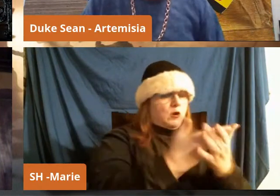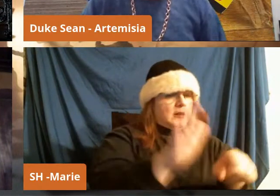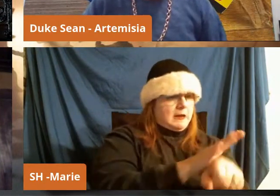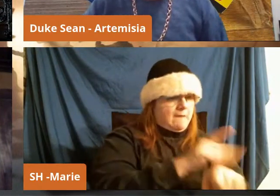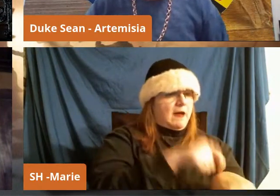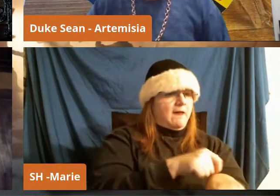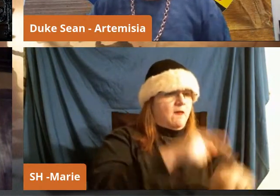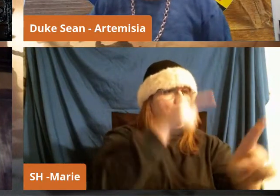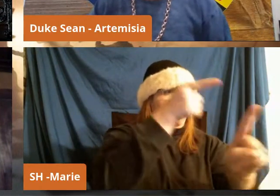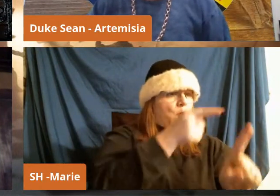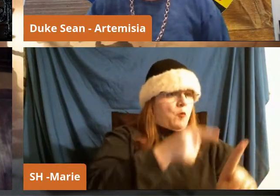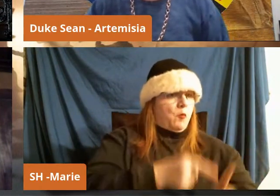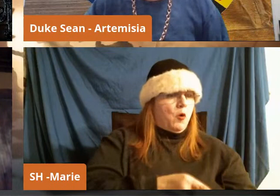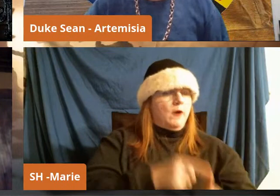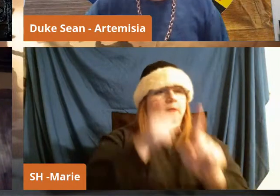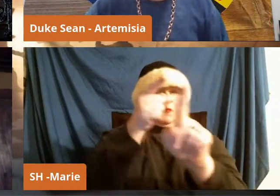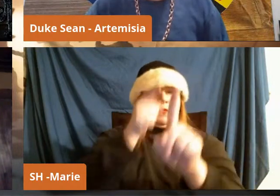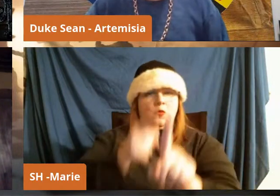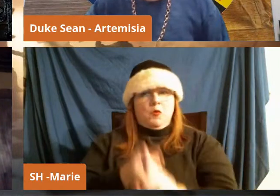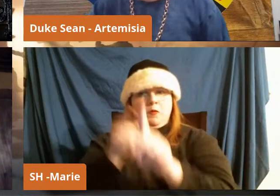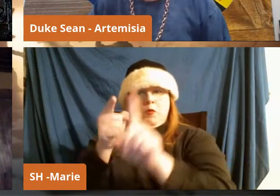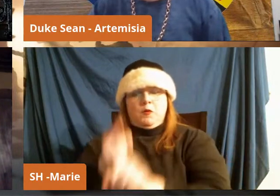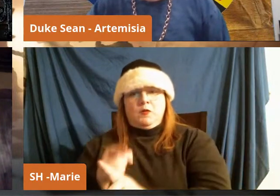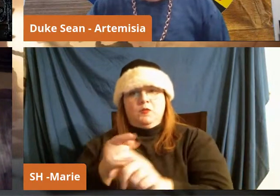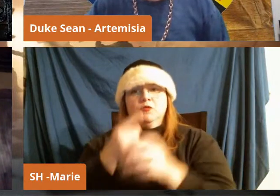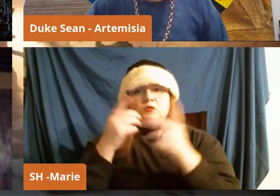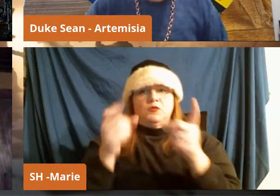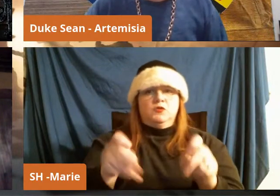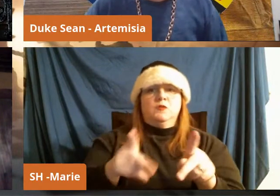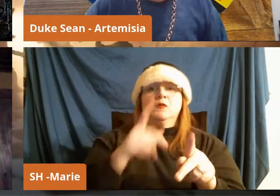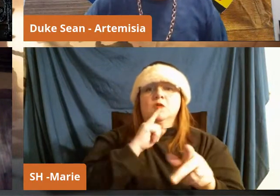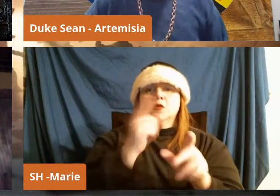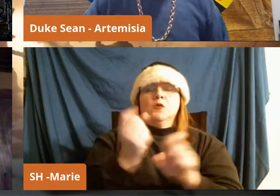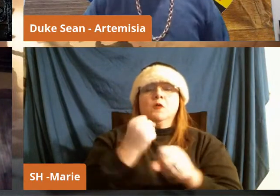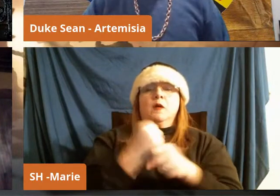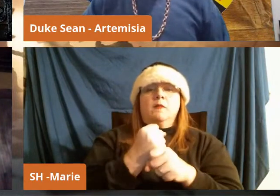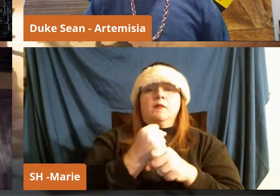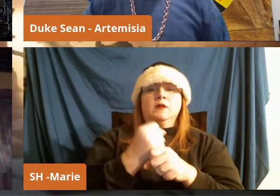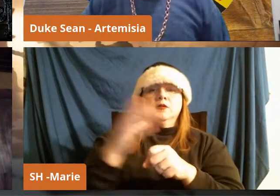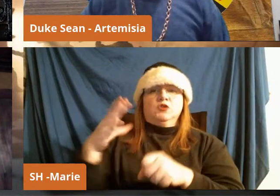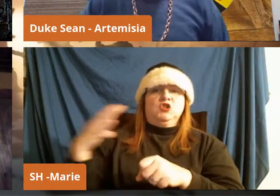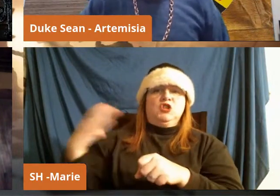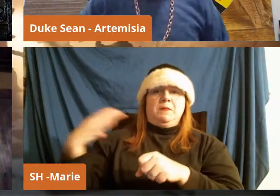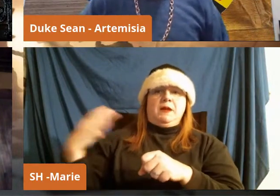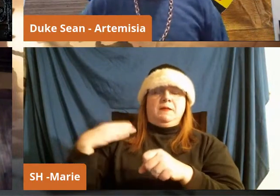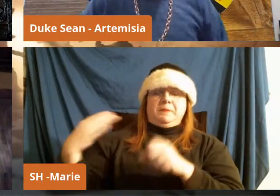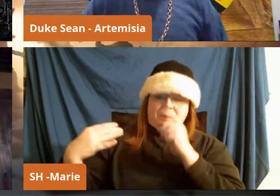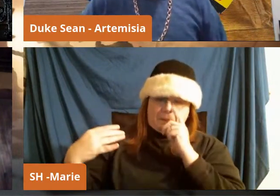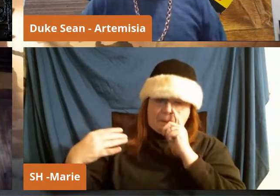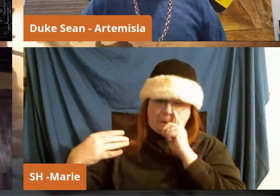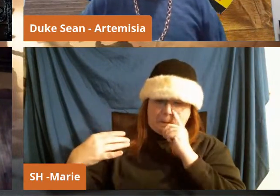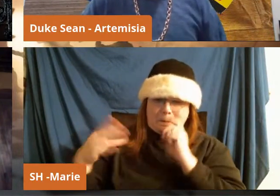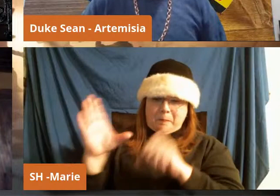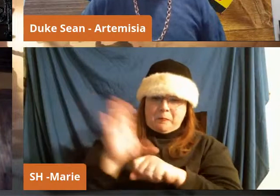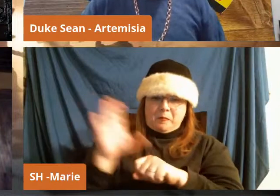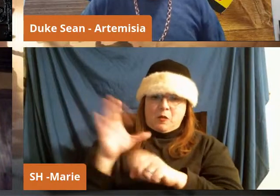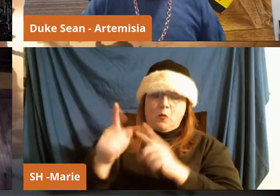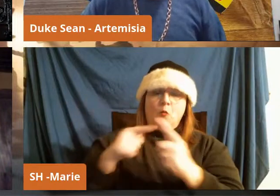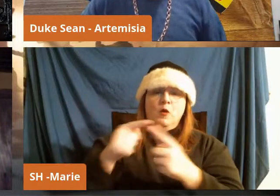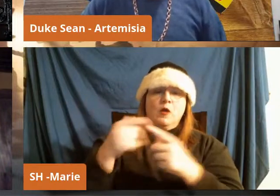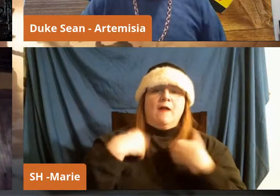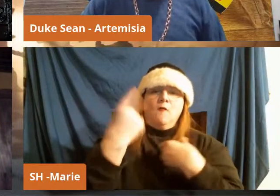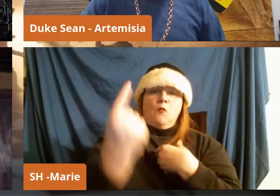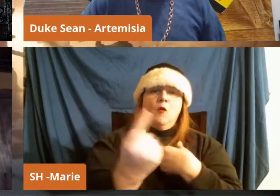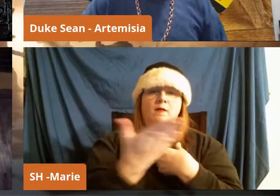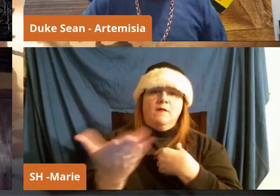a variety of different categories to determine who was going to be Baroness's Champion. And again, when you have one